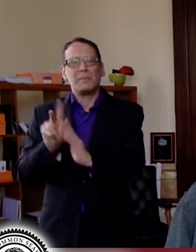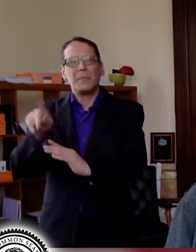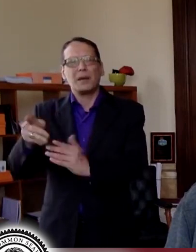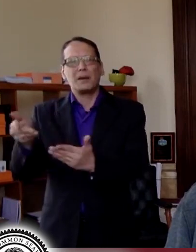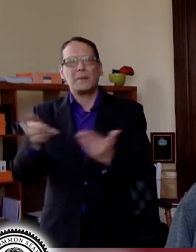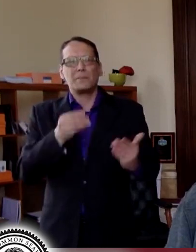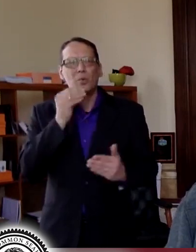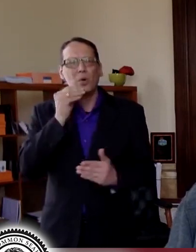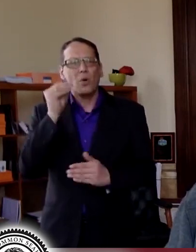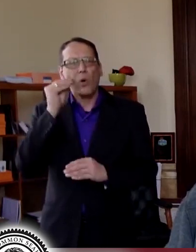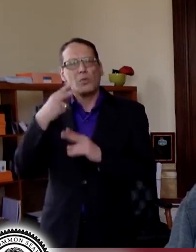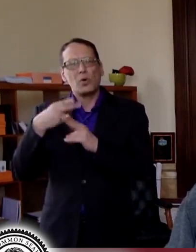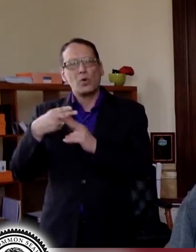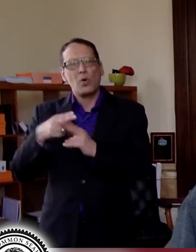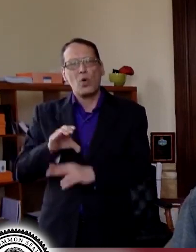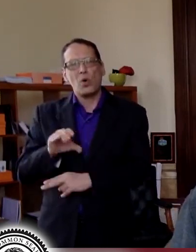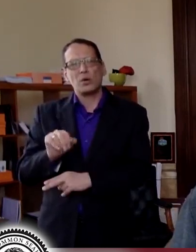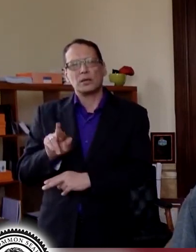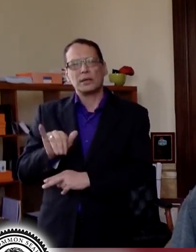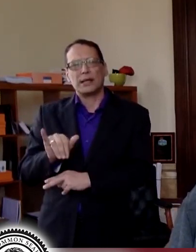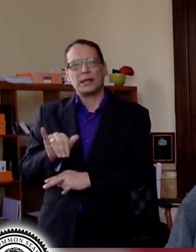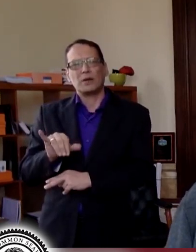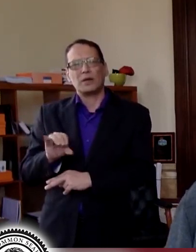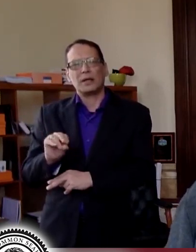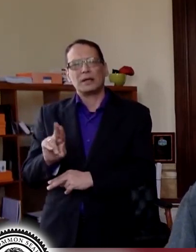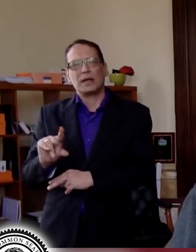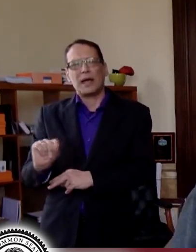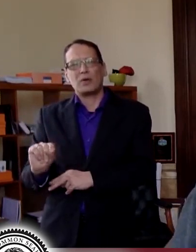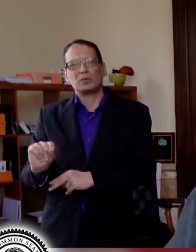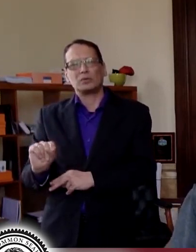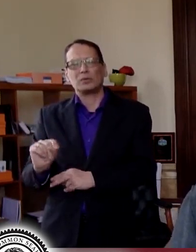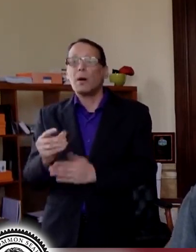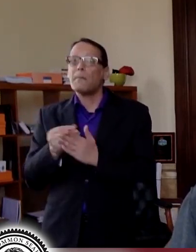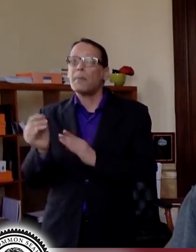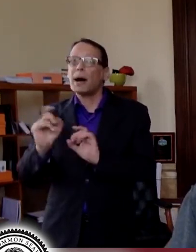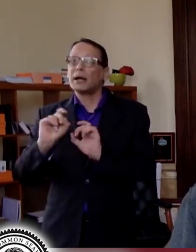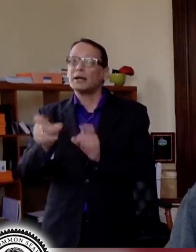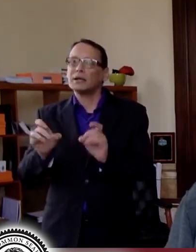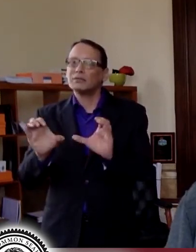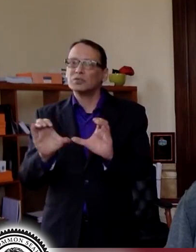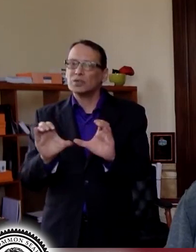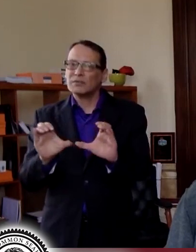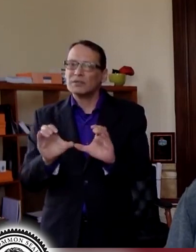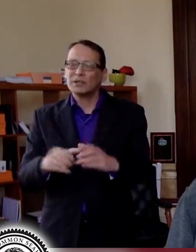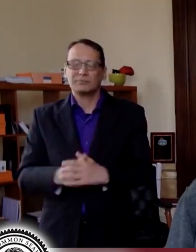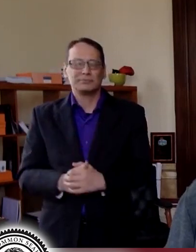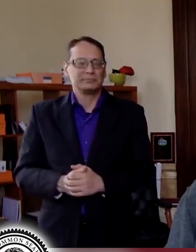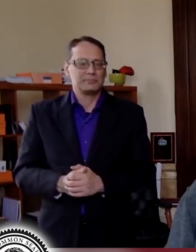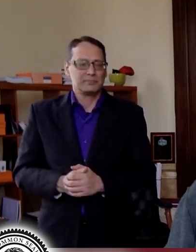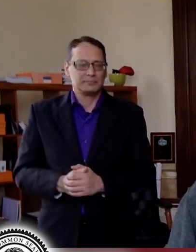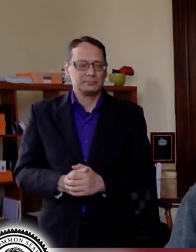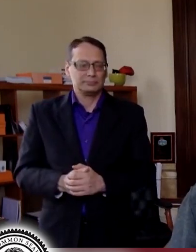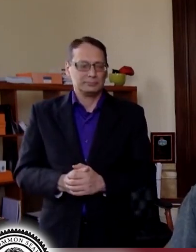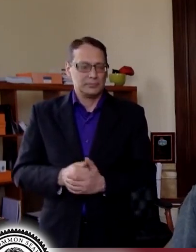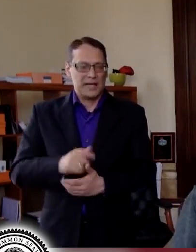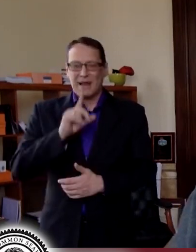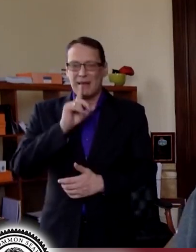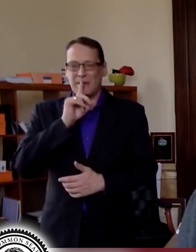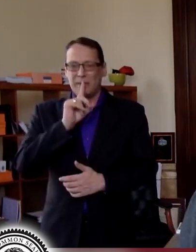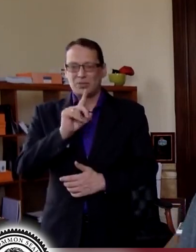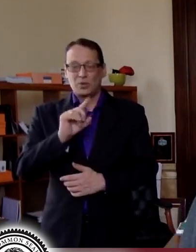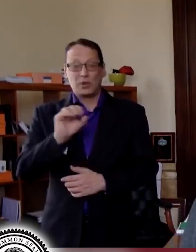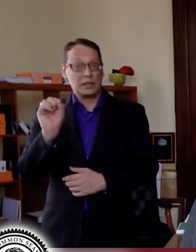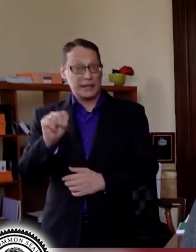because they're all struggling terribly. So carry out, buy gift certificates to those restaurants. Be sure that even though